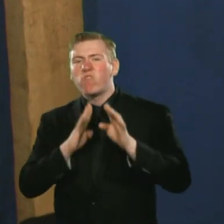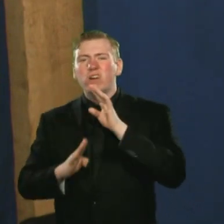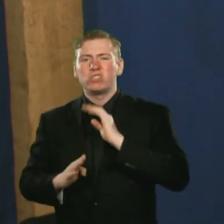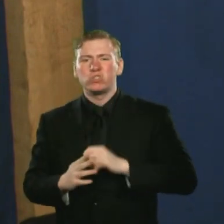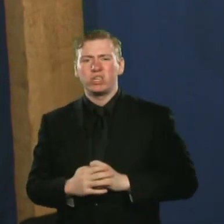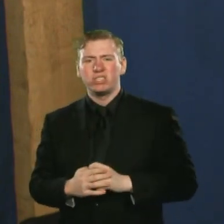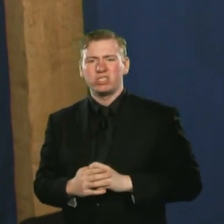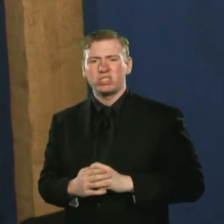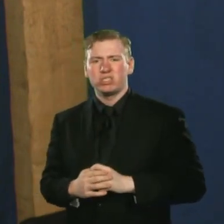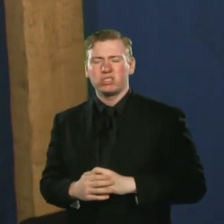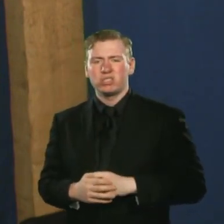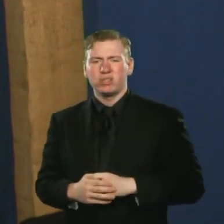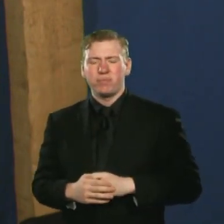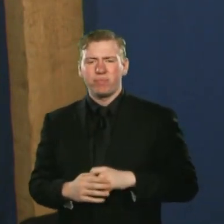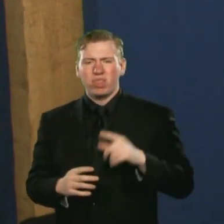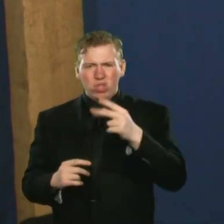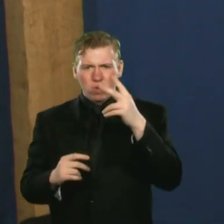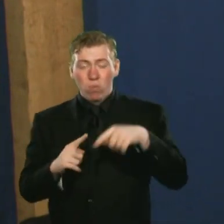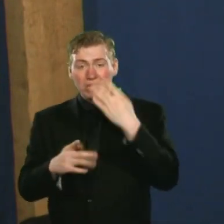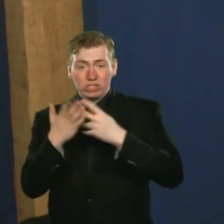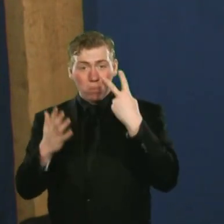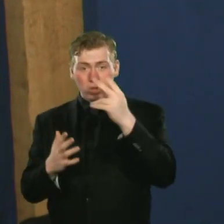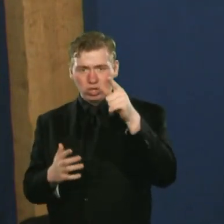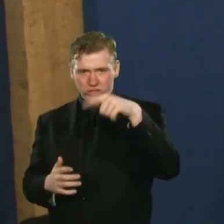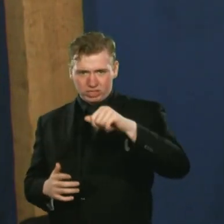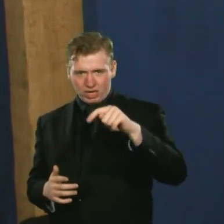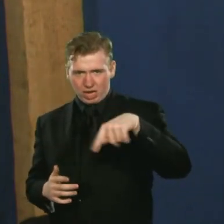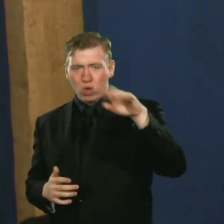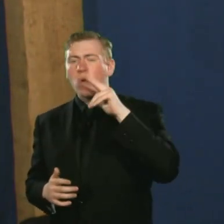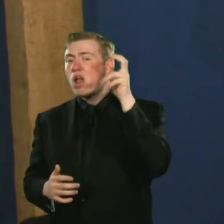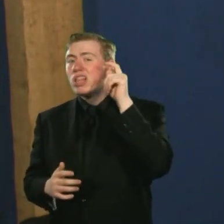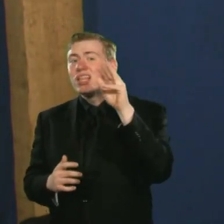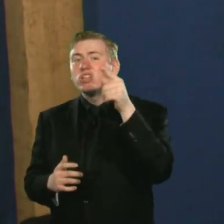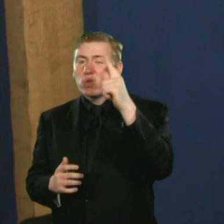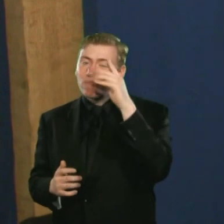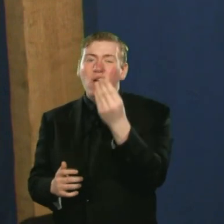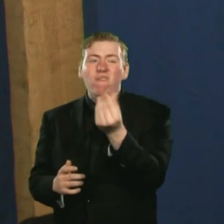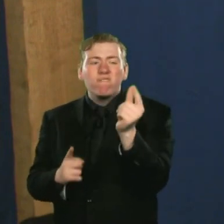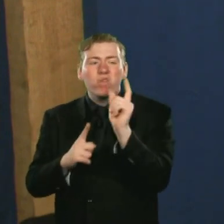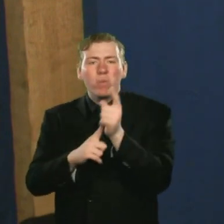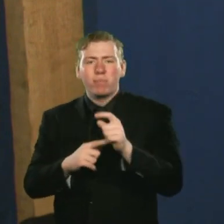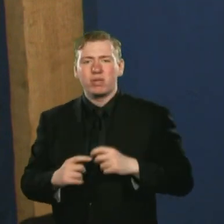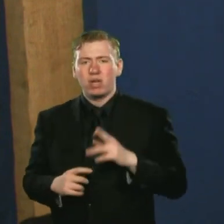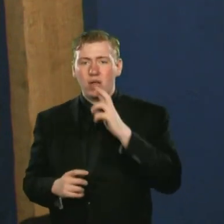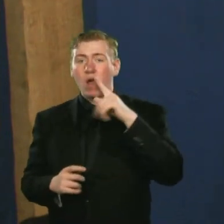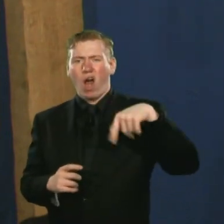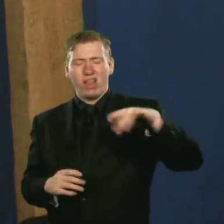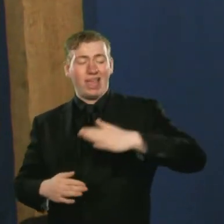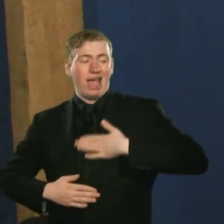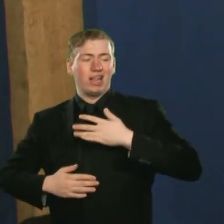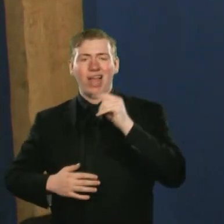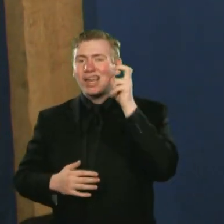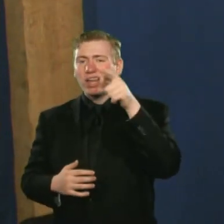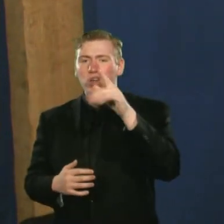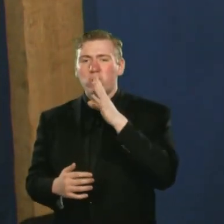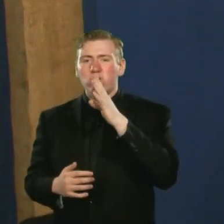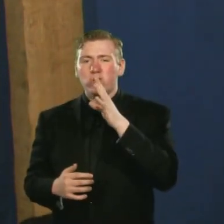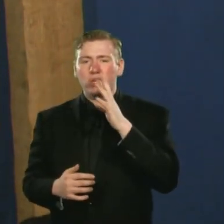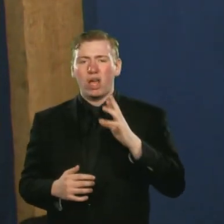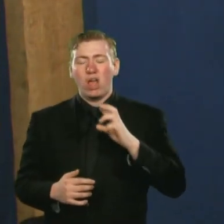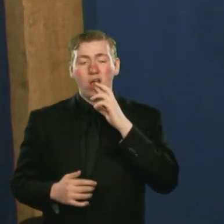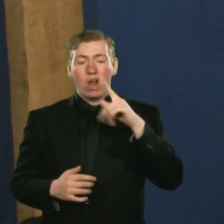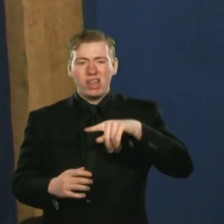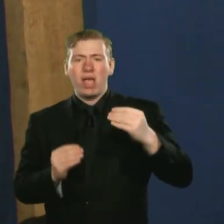frustrations? When someone looks at you, when someone listens to you for just a few minutes, are they glad to hear you talk? And are they